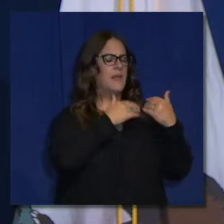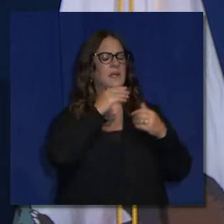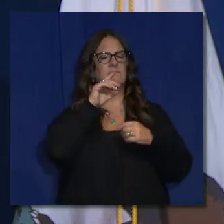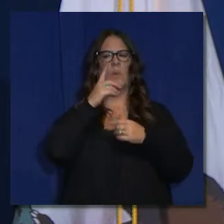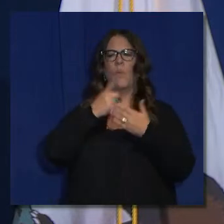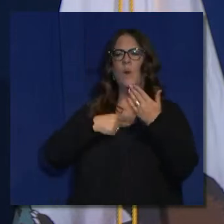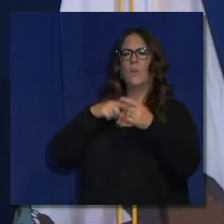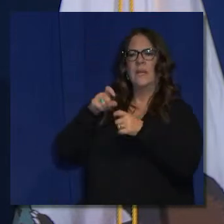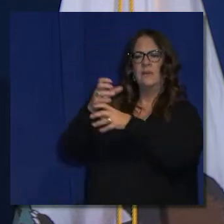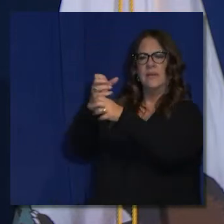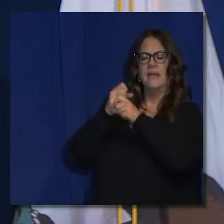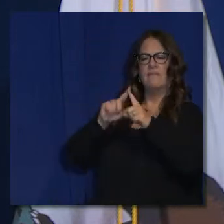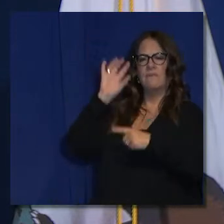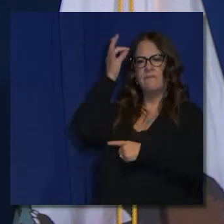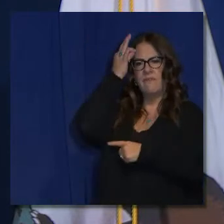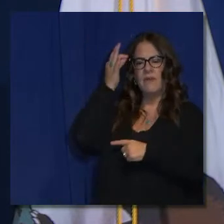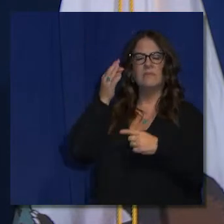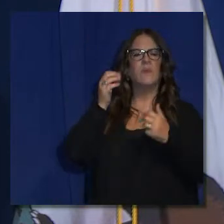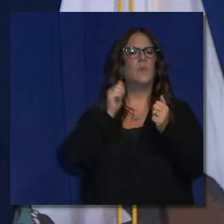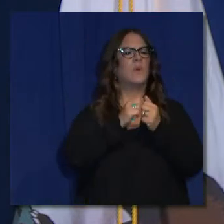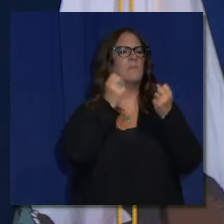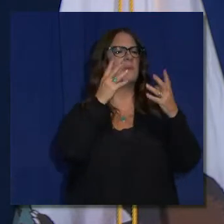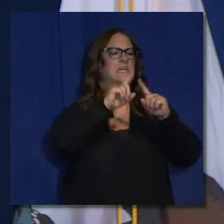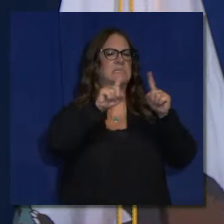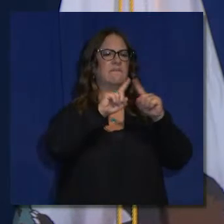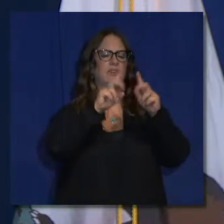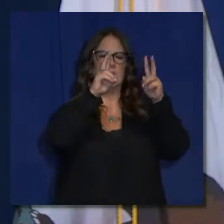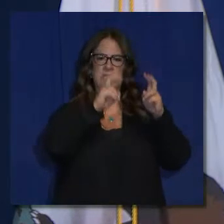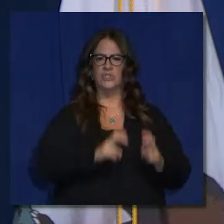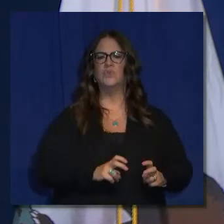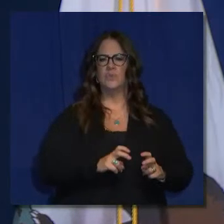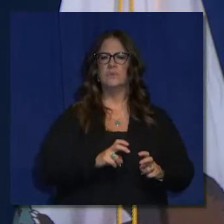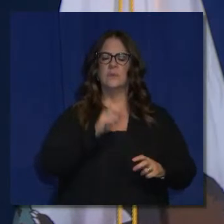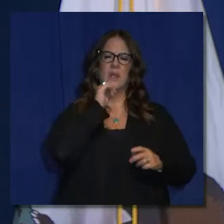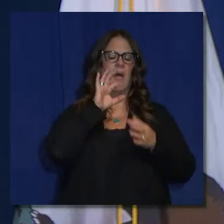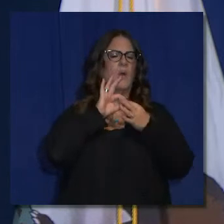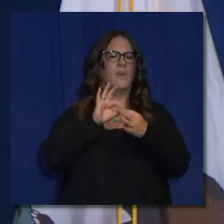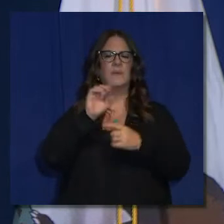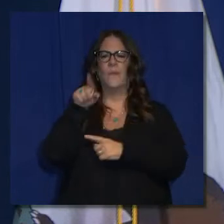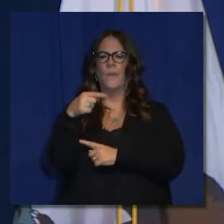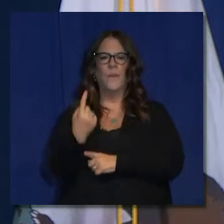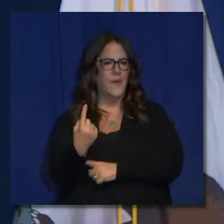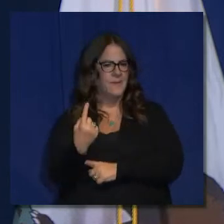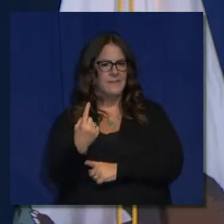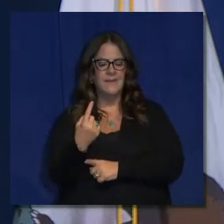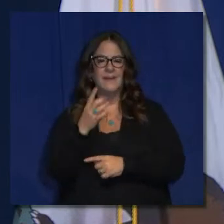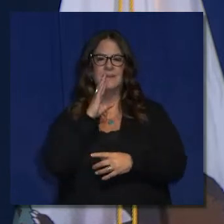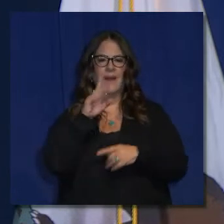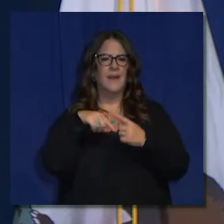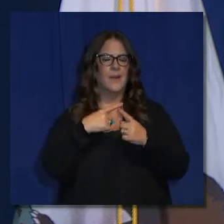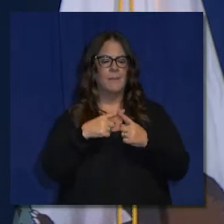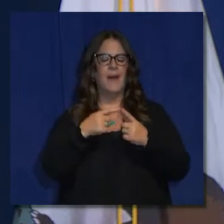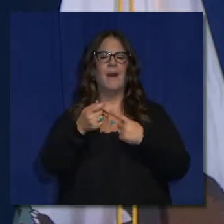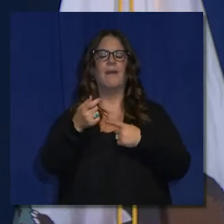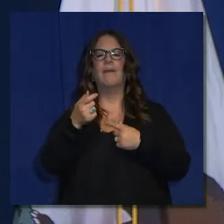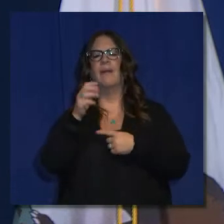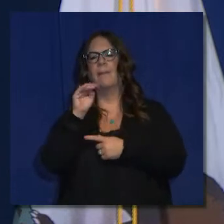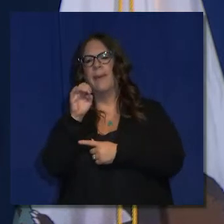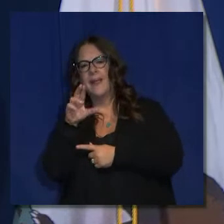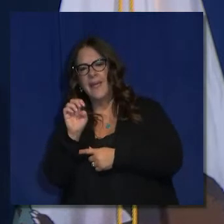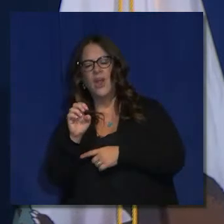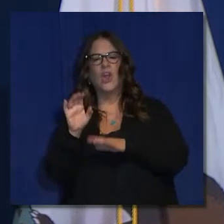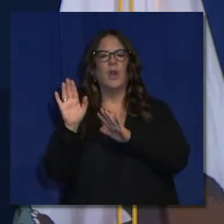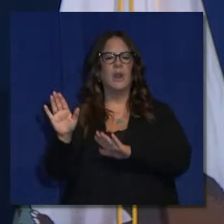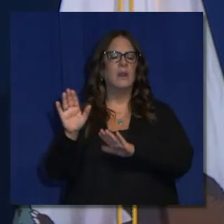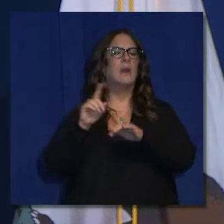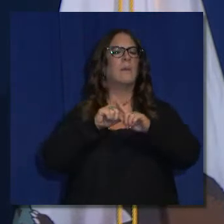government? What's needed across a spectrum of issues, ERISA issues, not just issues related to the exchange, Medicare issues